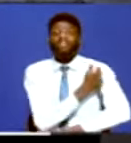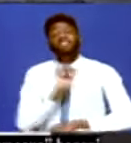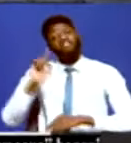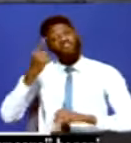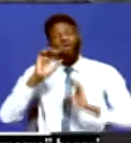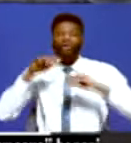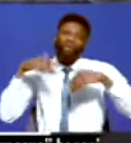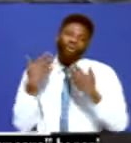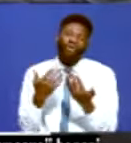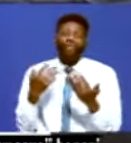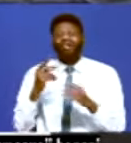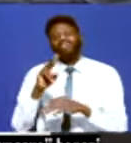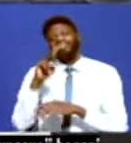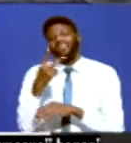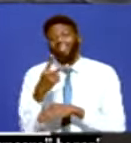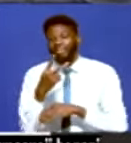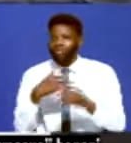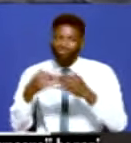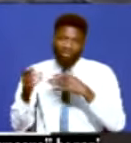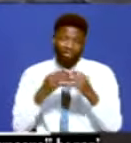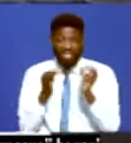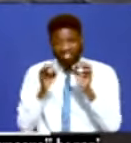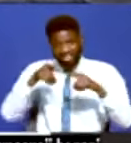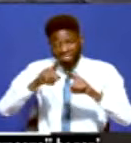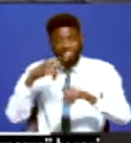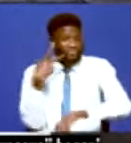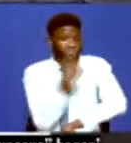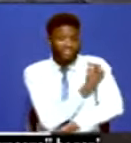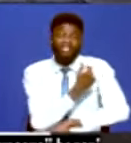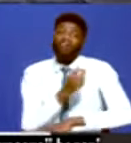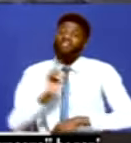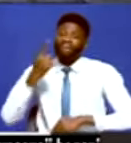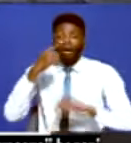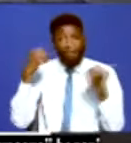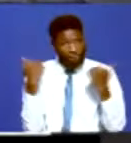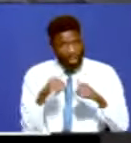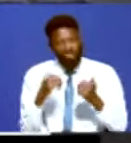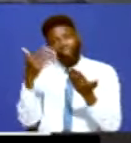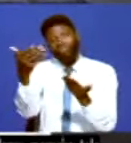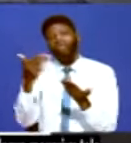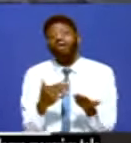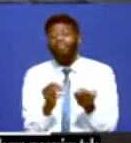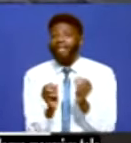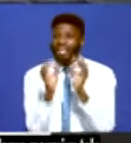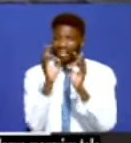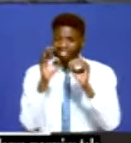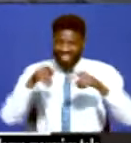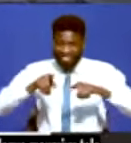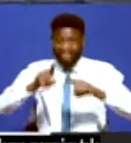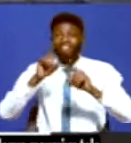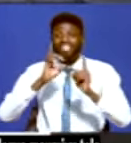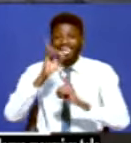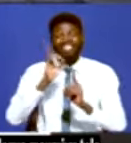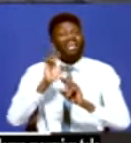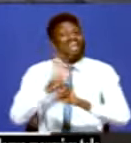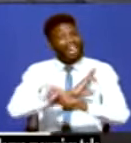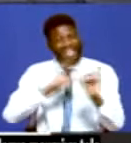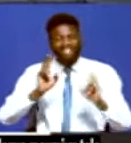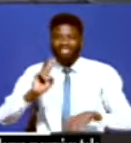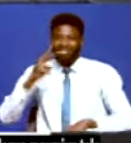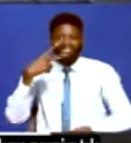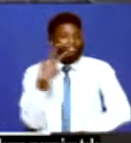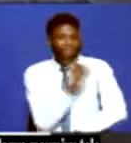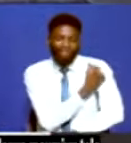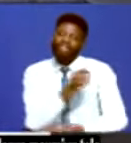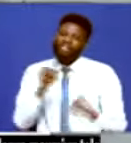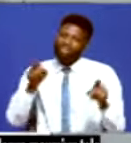of AstraZeneca, we are welcoming you to come and get your first dose. If you're due for your second dose, you're also being welcomed to come and